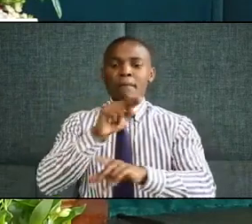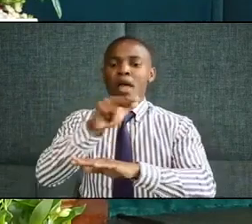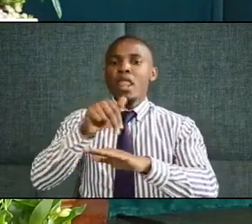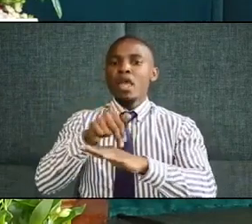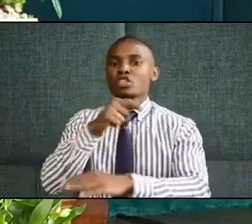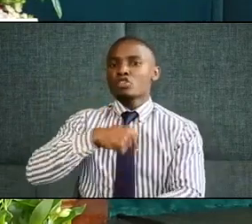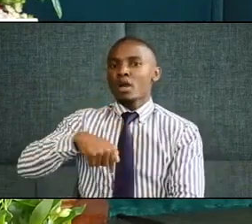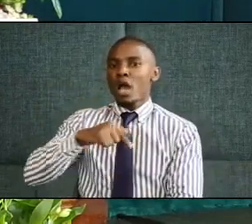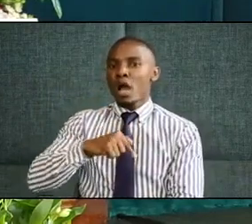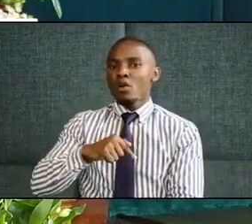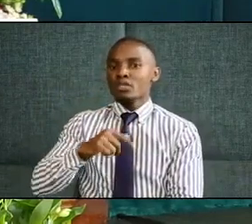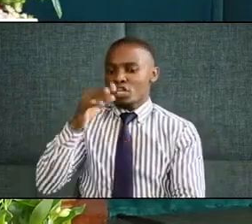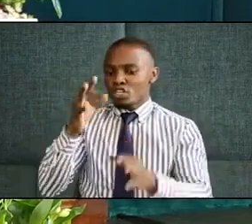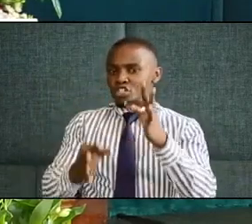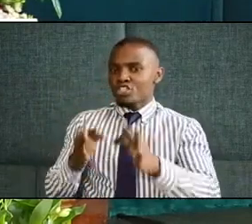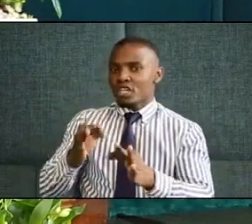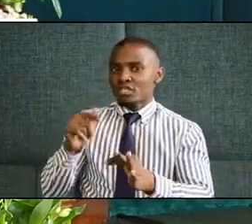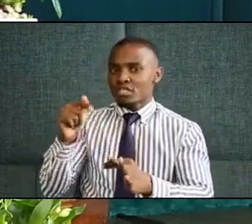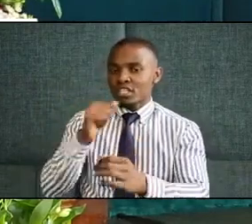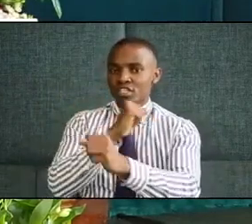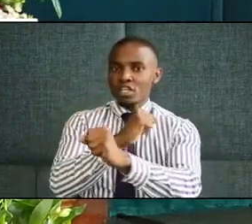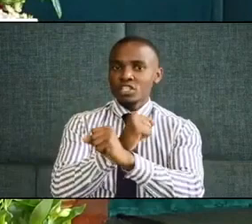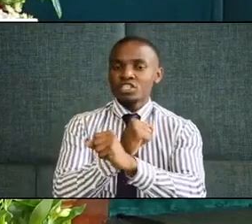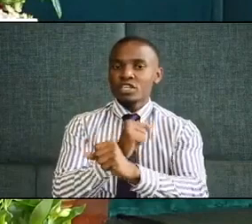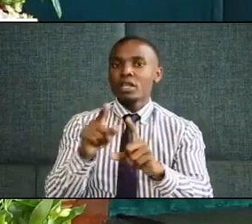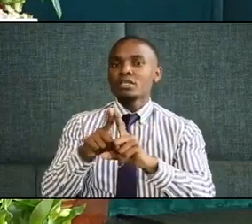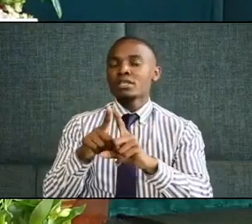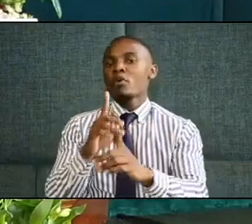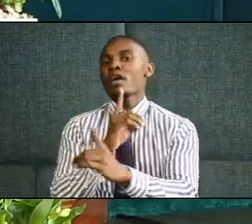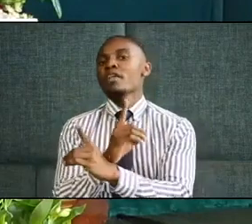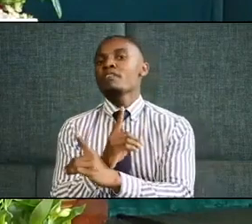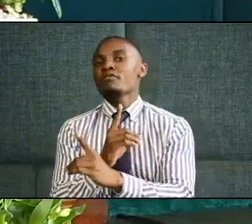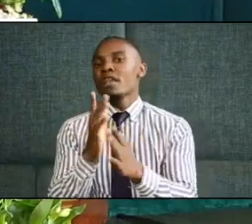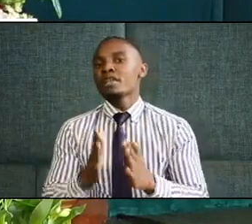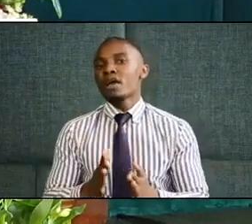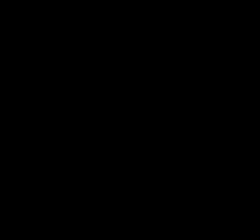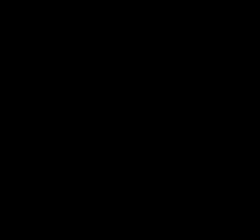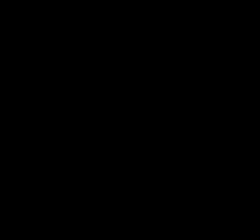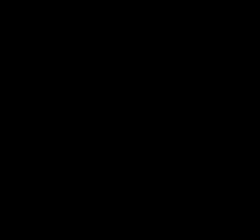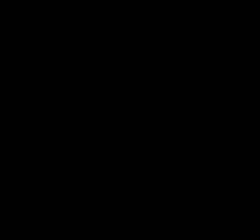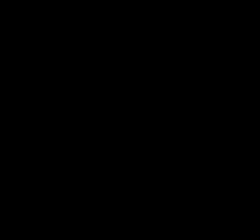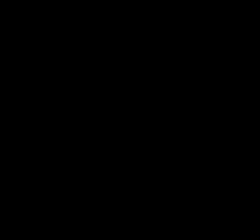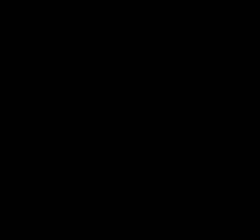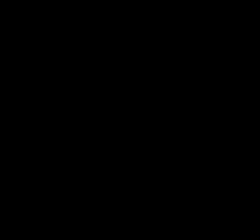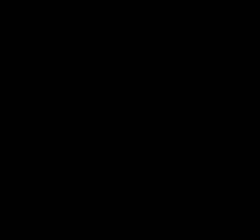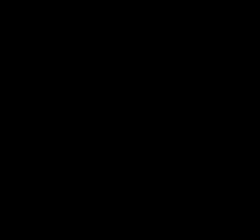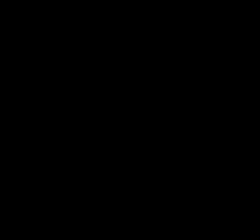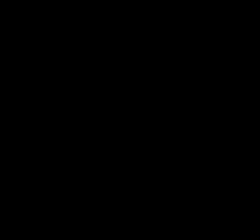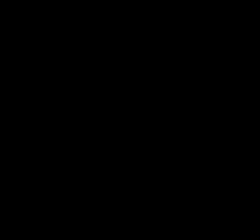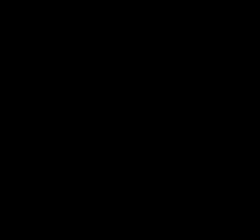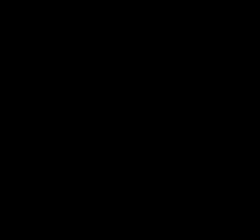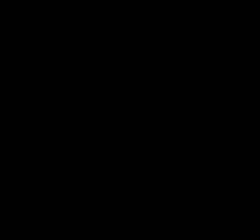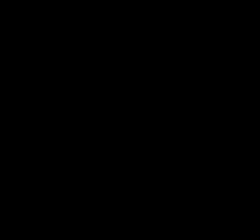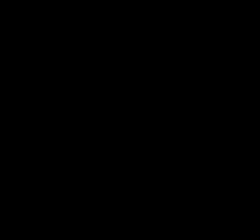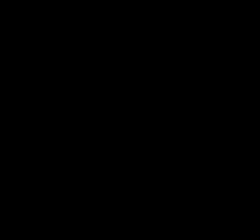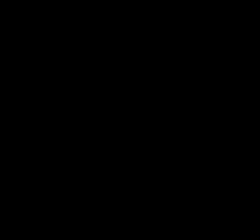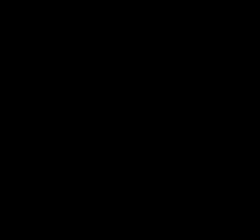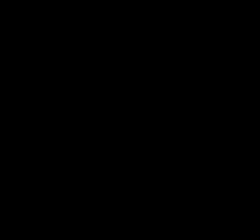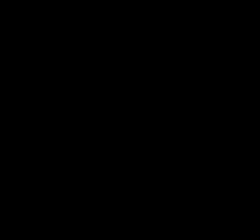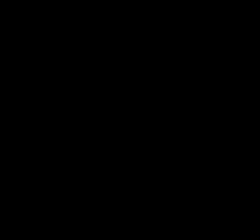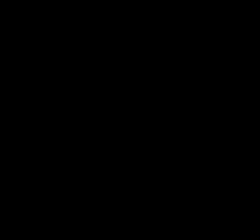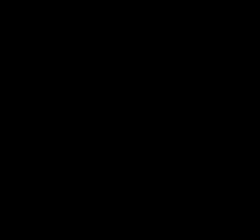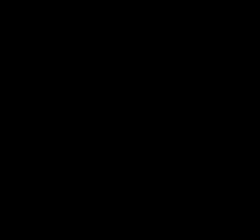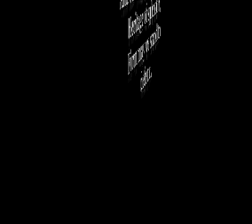nation. Justice be our shield and defender. May we dwell in unity, peace